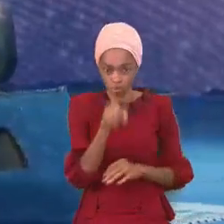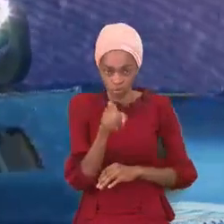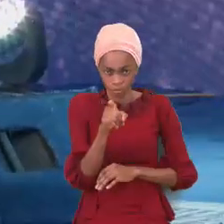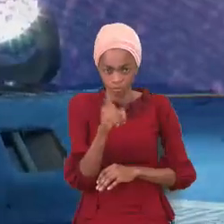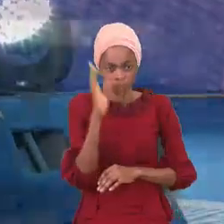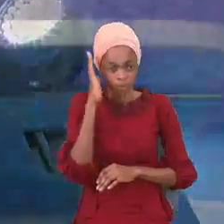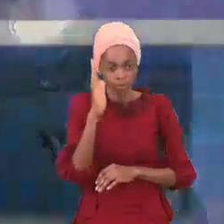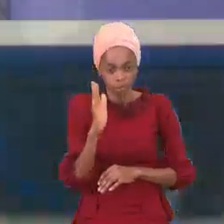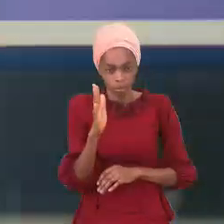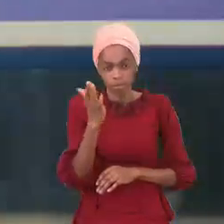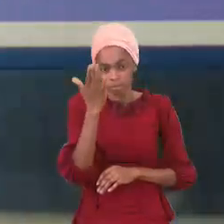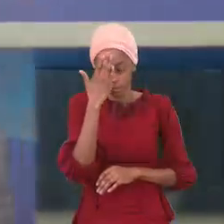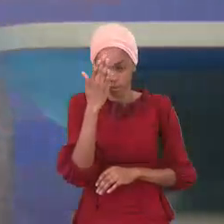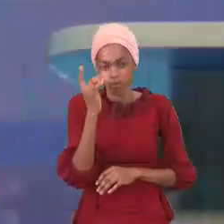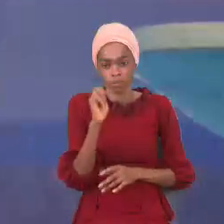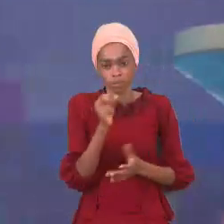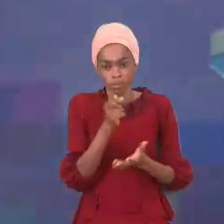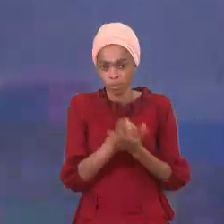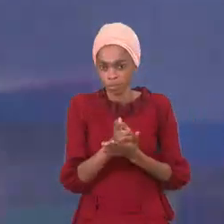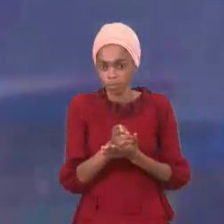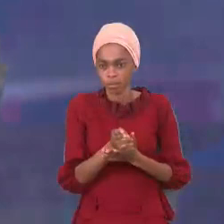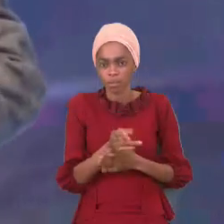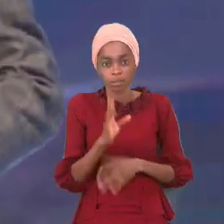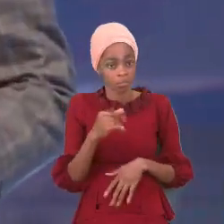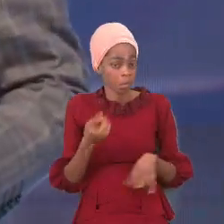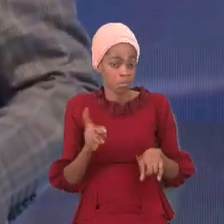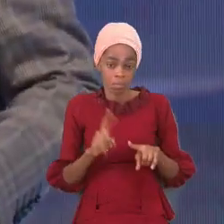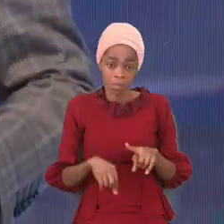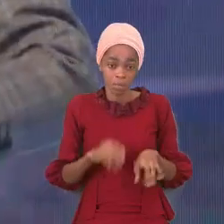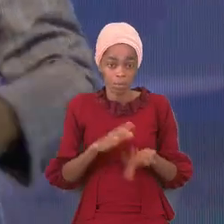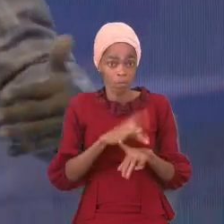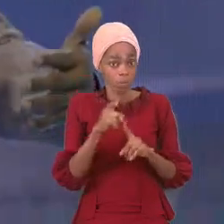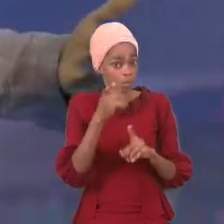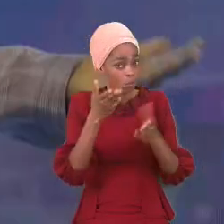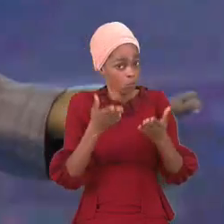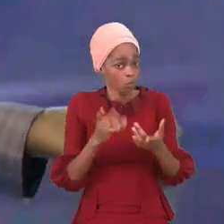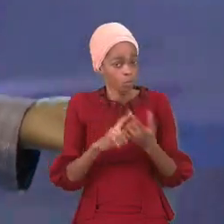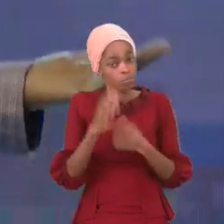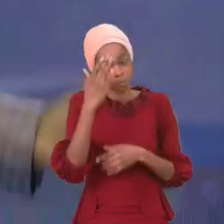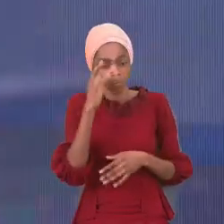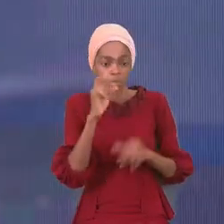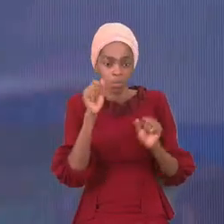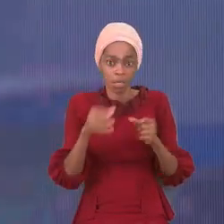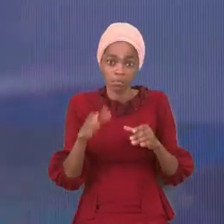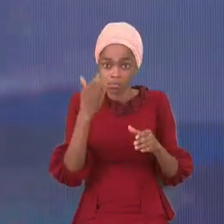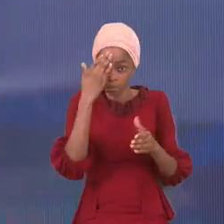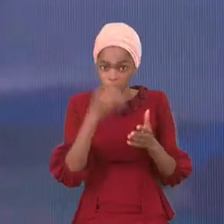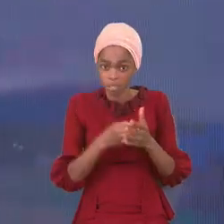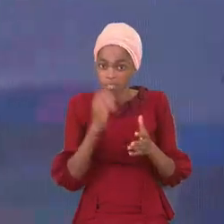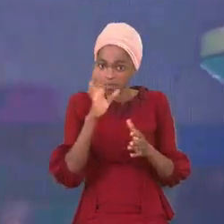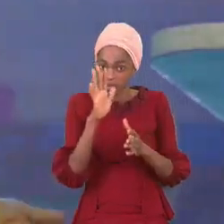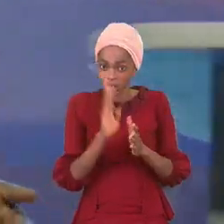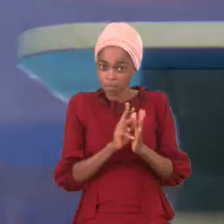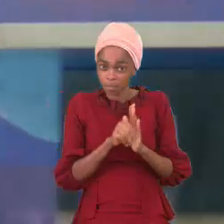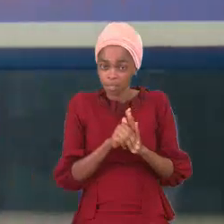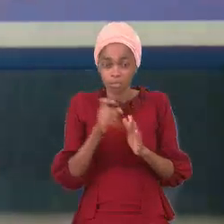shall know. Depends on when you want to know. You can know it in 5 minutes. You can